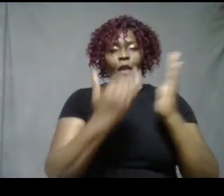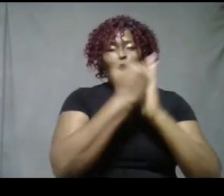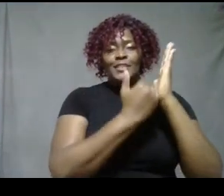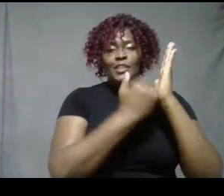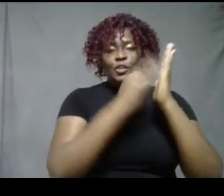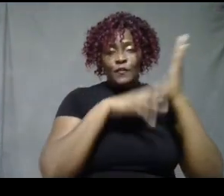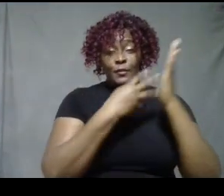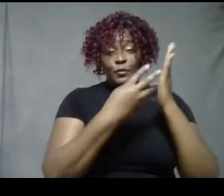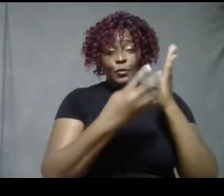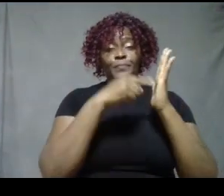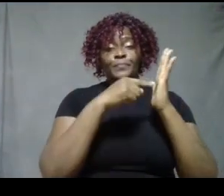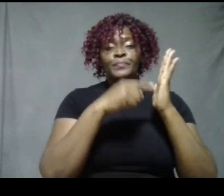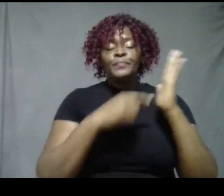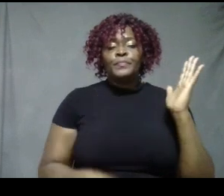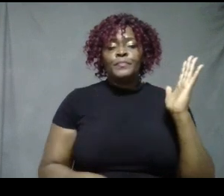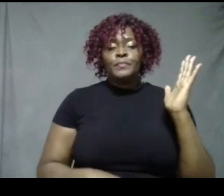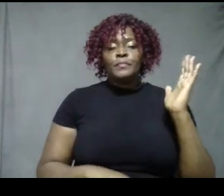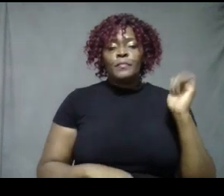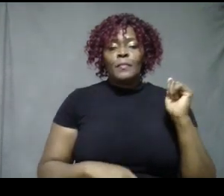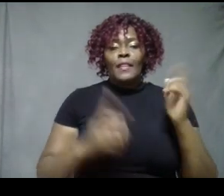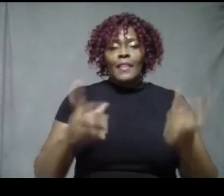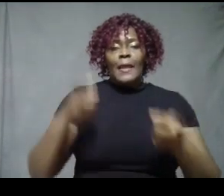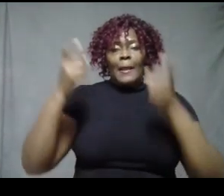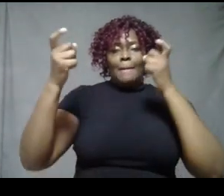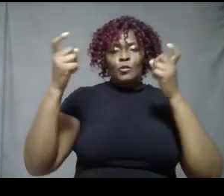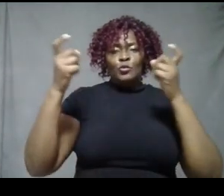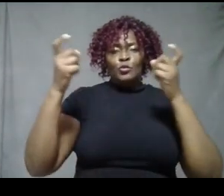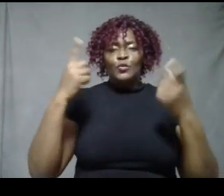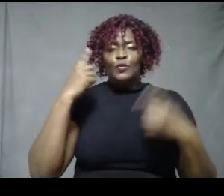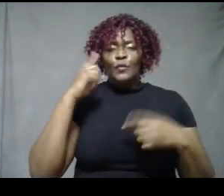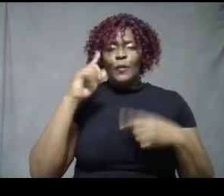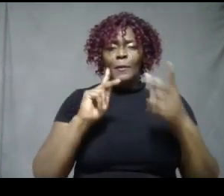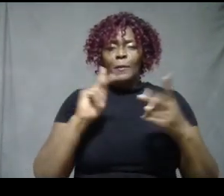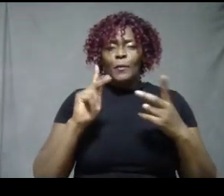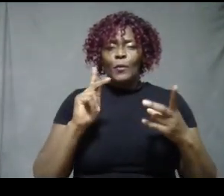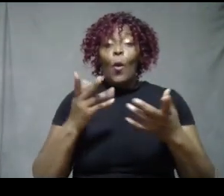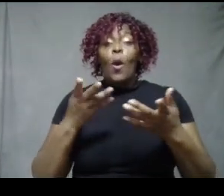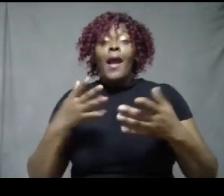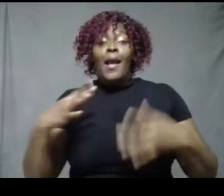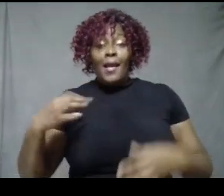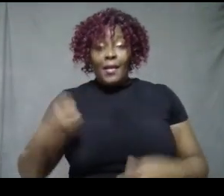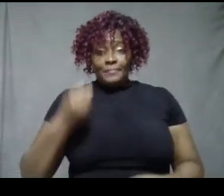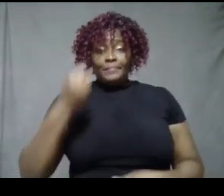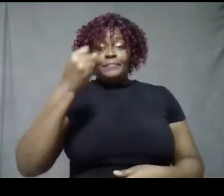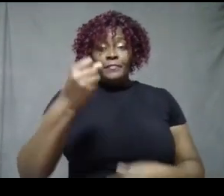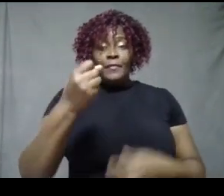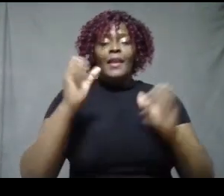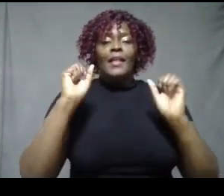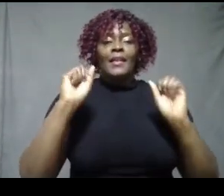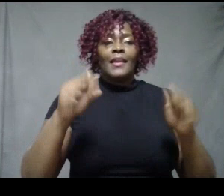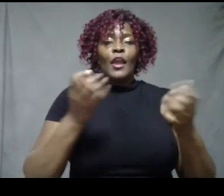administrative, appoint eligible members of the community to serve in vacant positions on city advisory boards. So